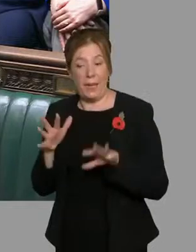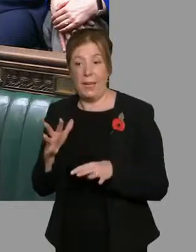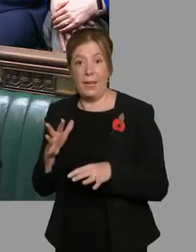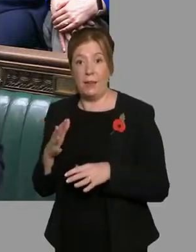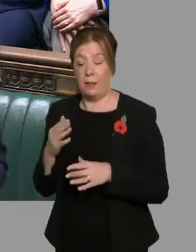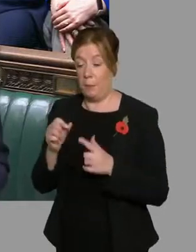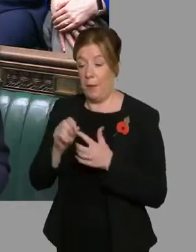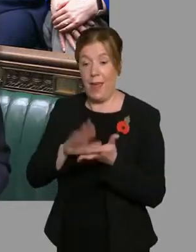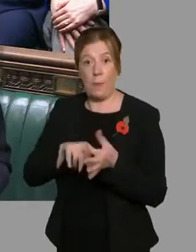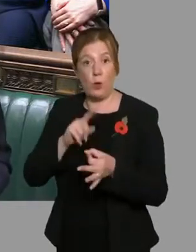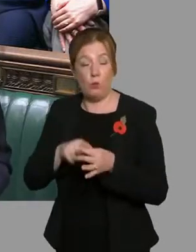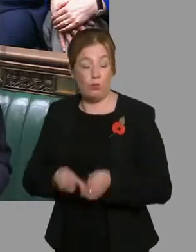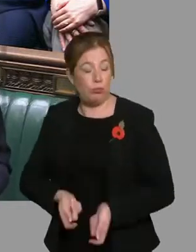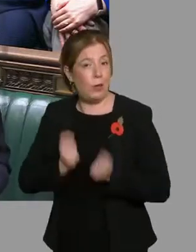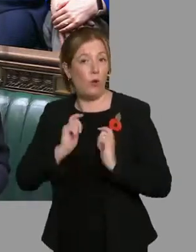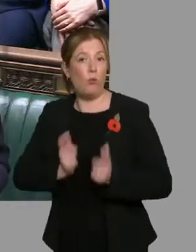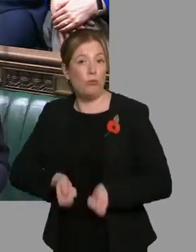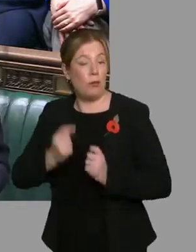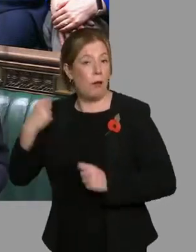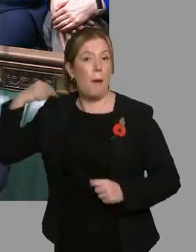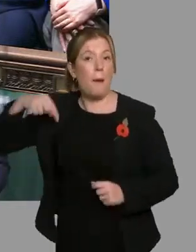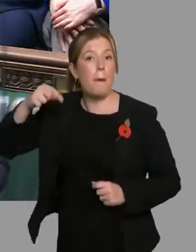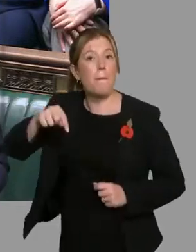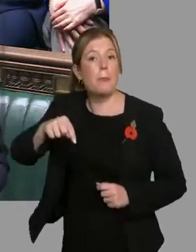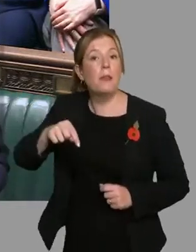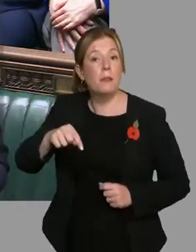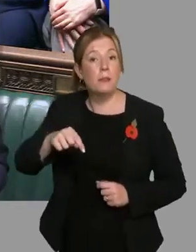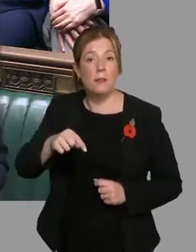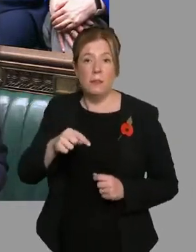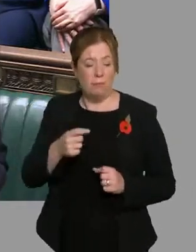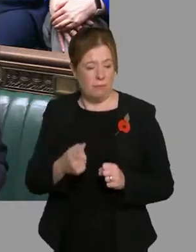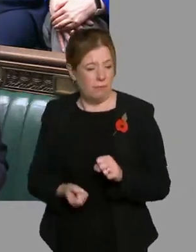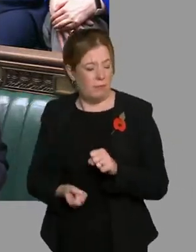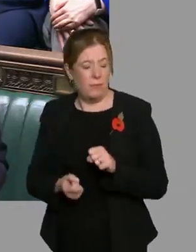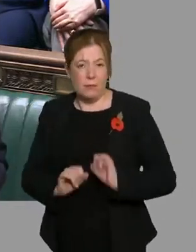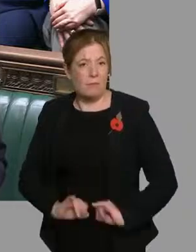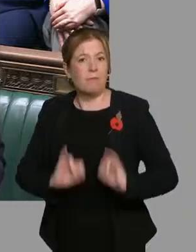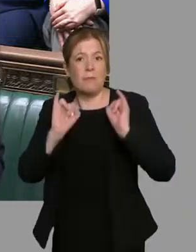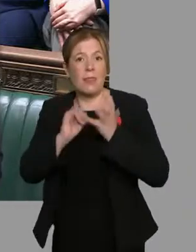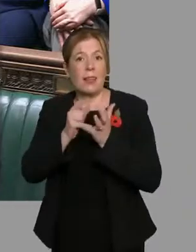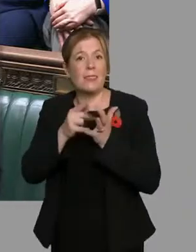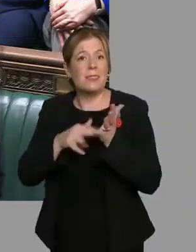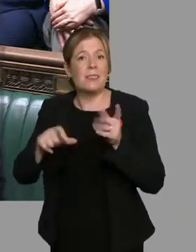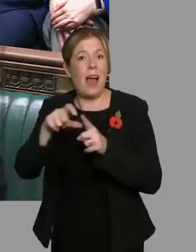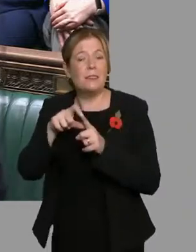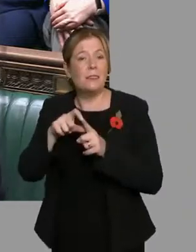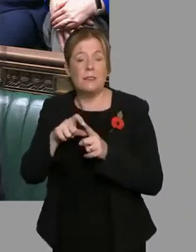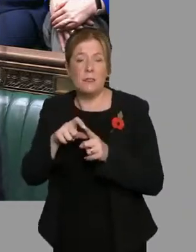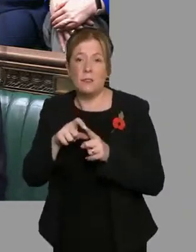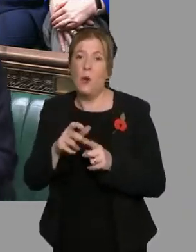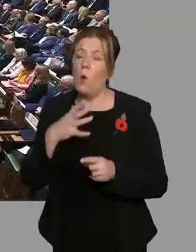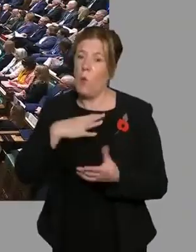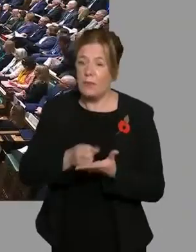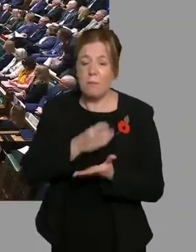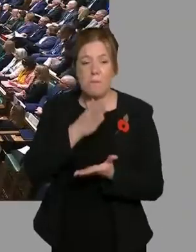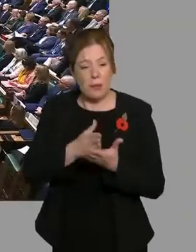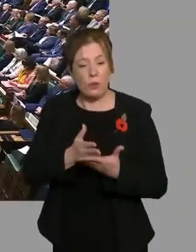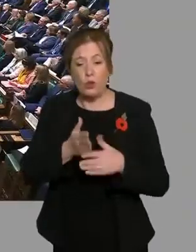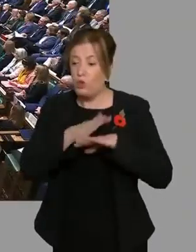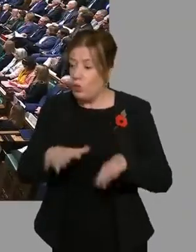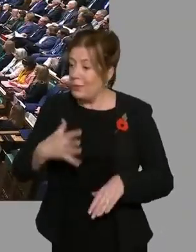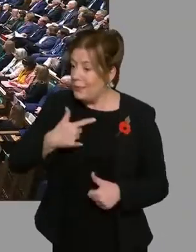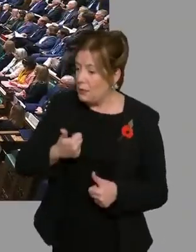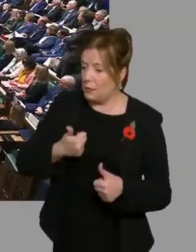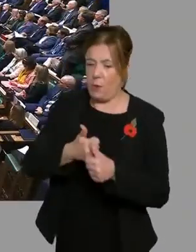issue. Our focus will be ensuring every child receives the right support to succeed in their education.